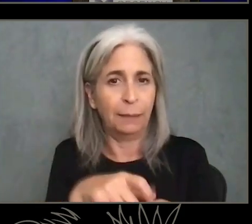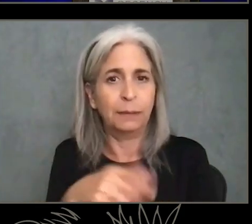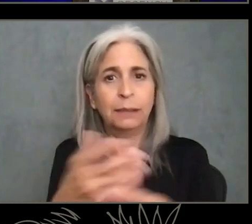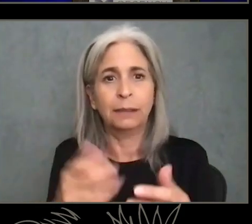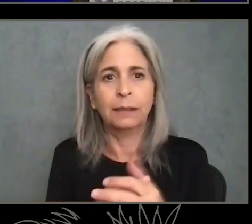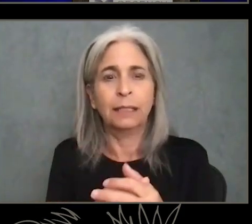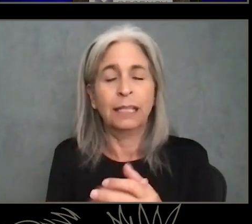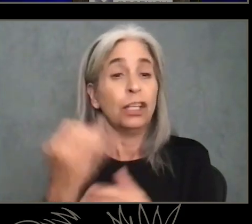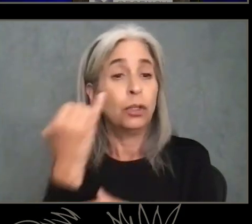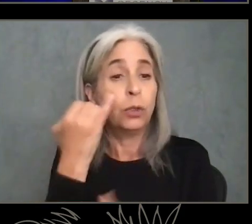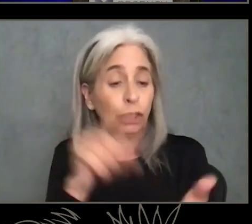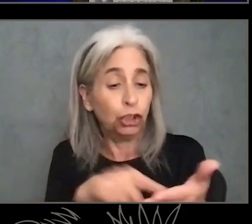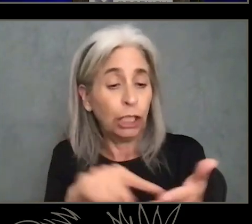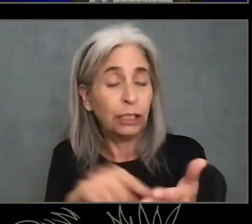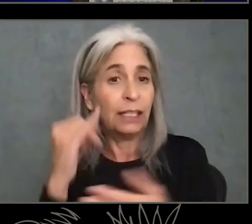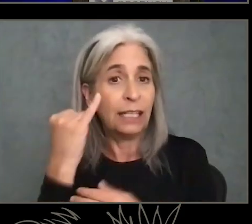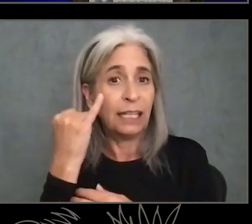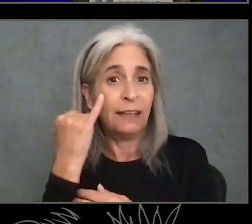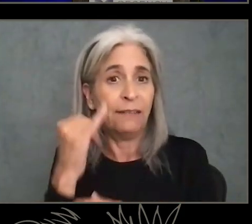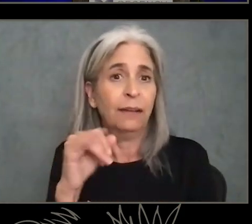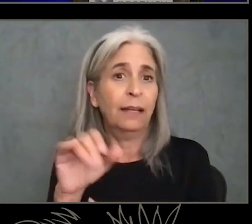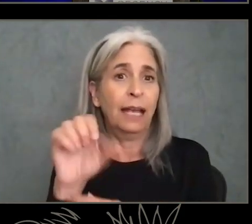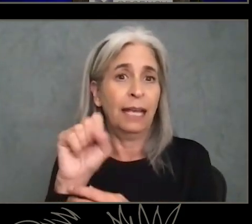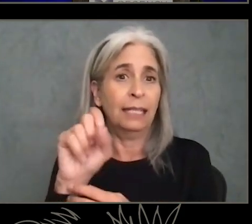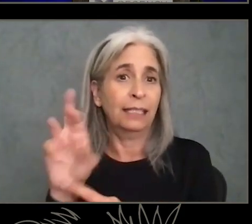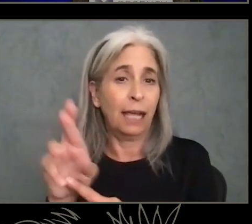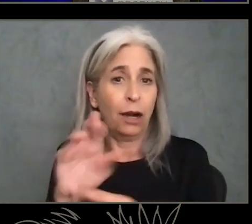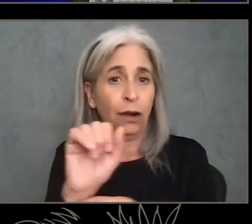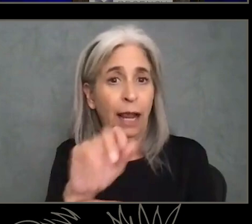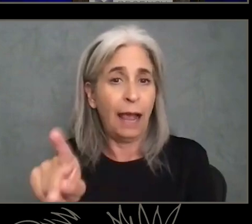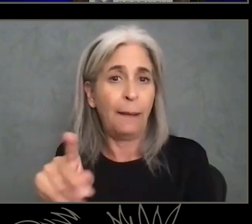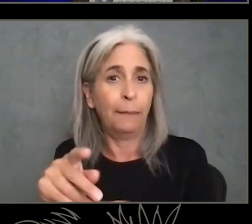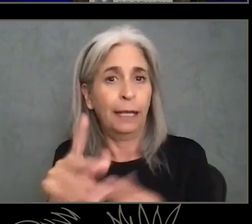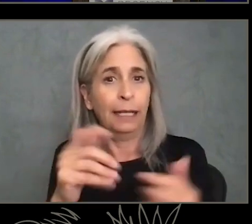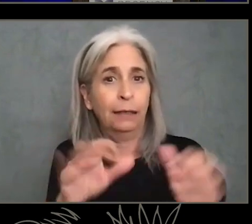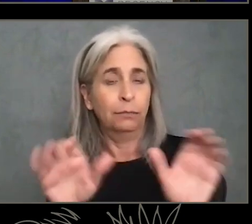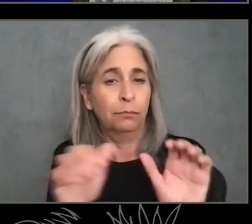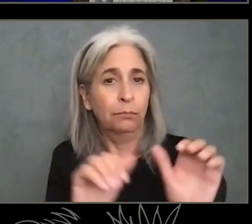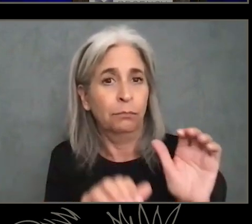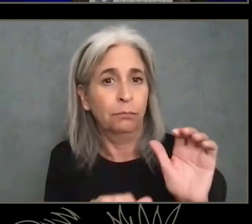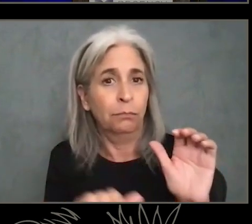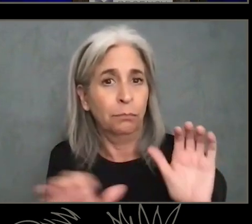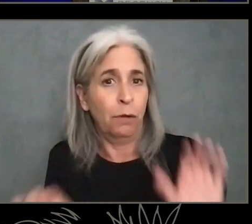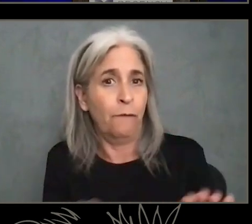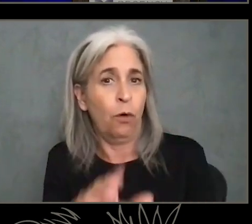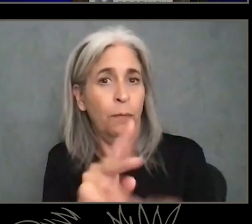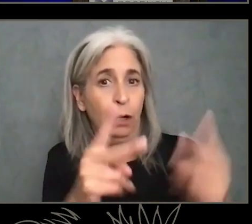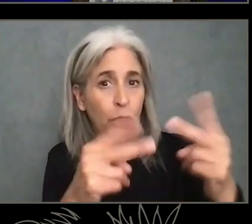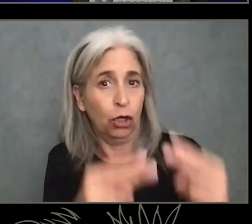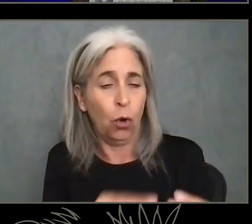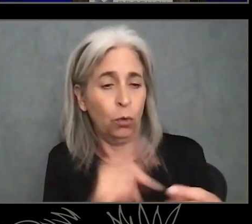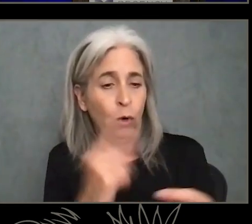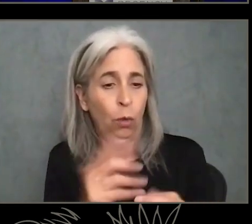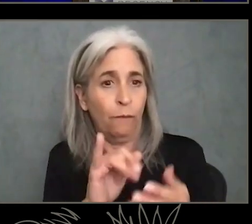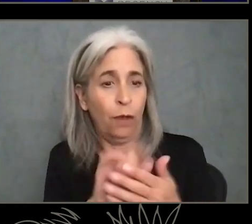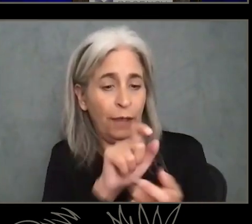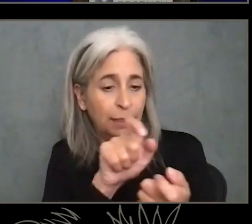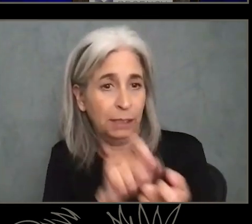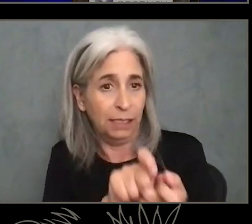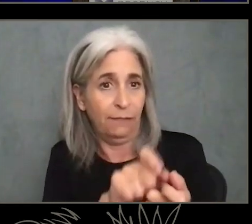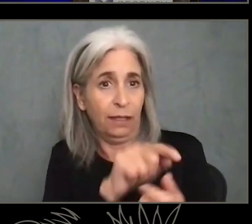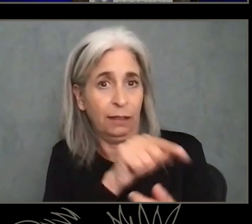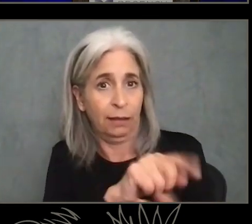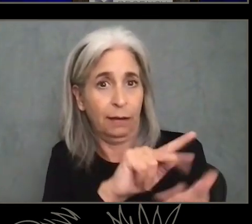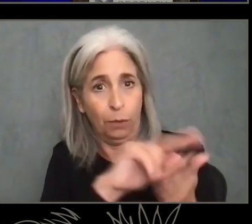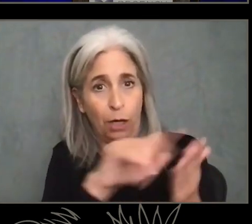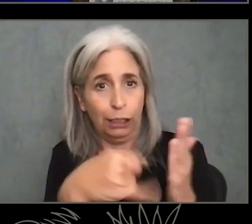see if they're building for an SSR app, and perform some code there that only needs to be handled in that scenario, versus on the browser